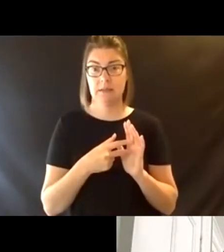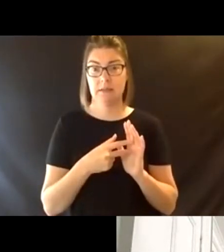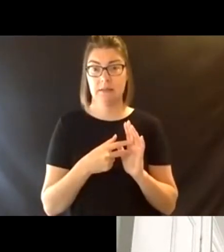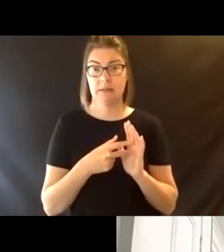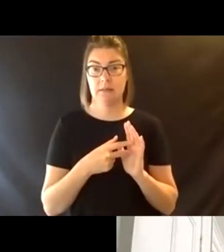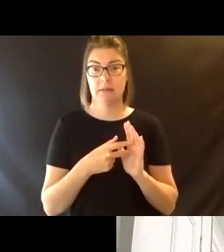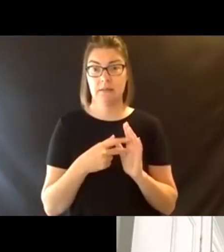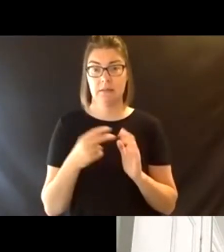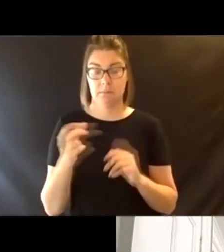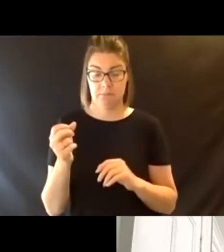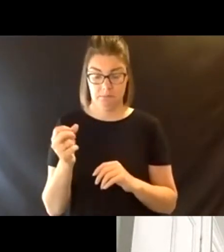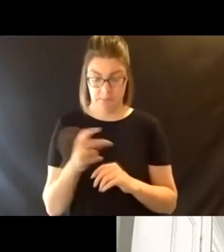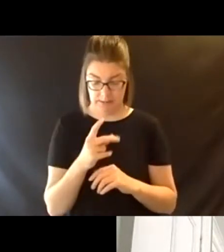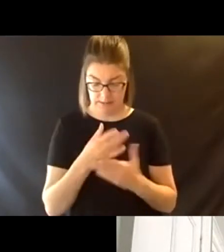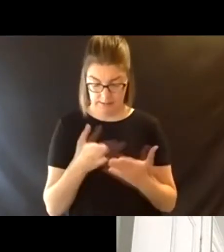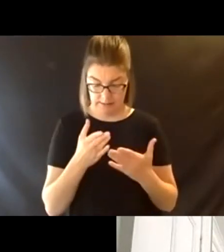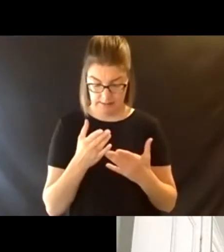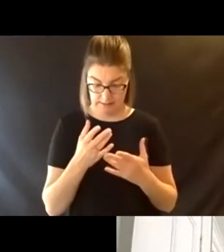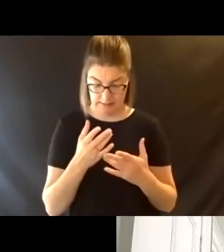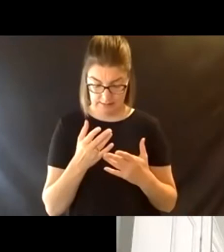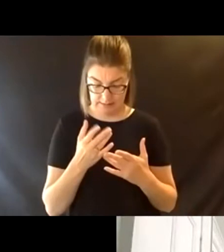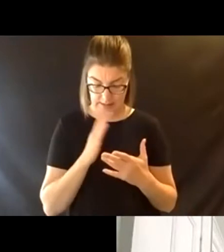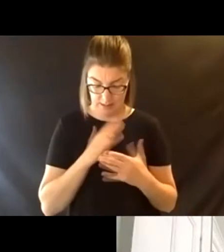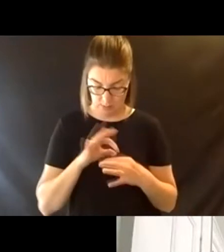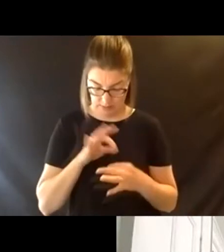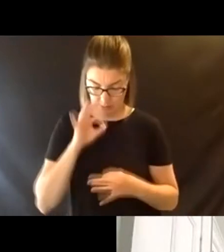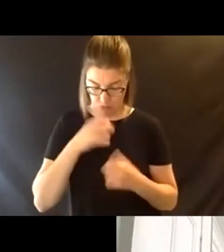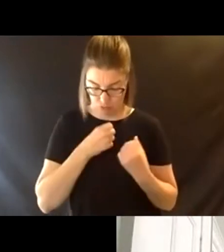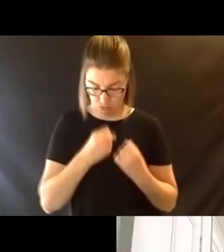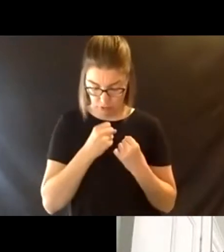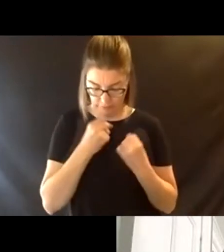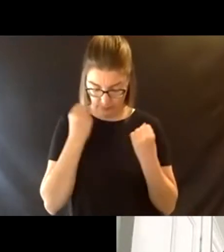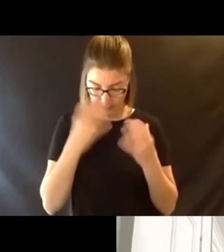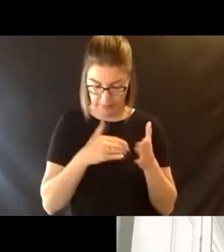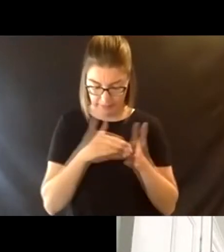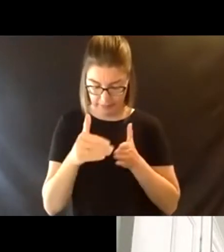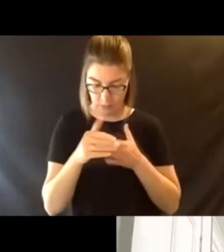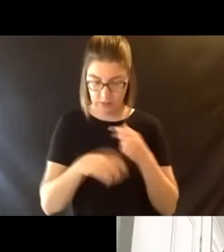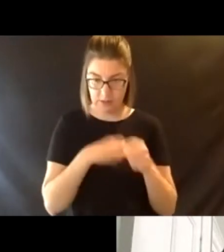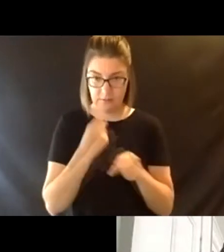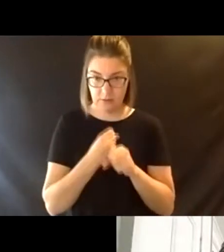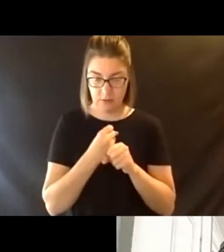things that kept our spirit strong for thousands of years, which I think is